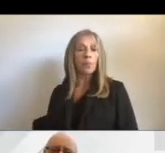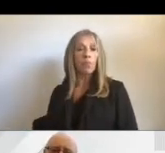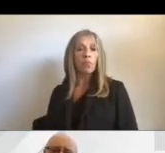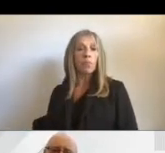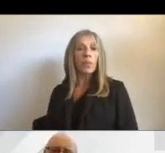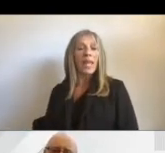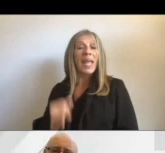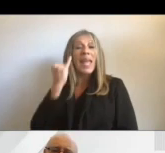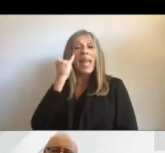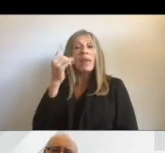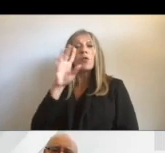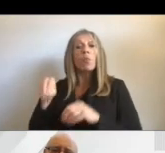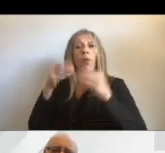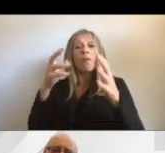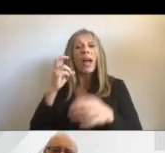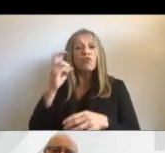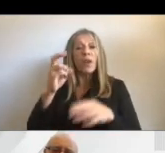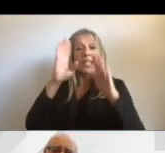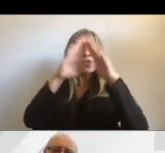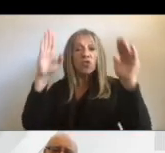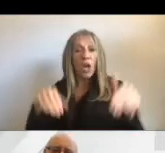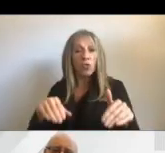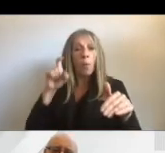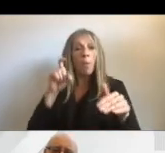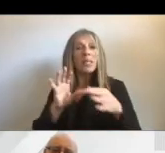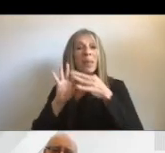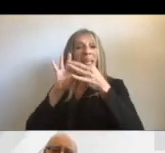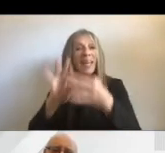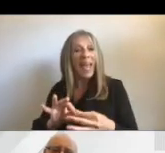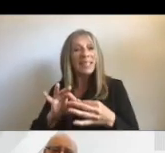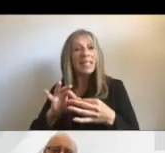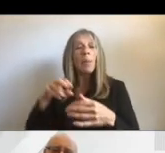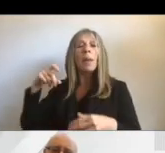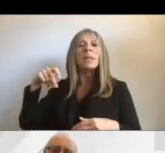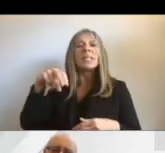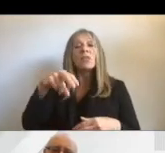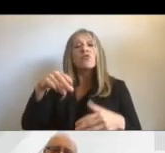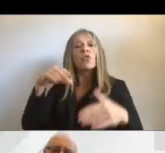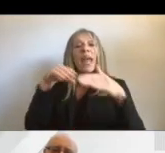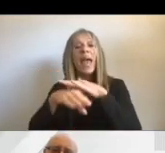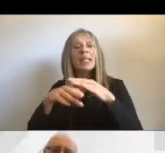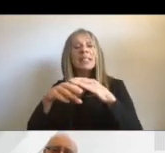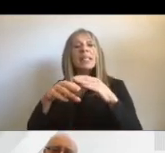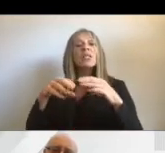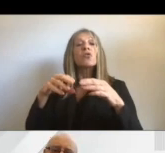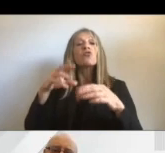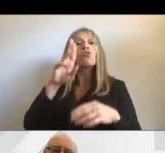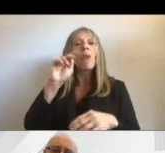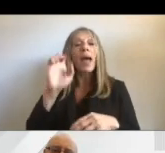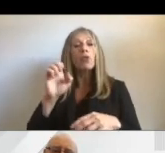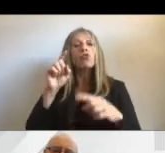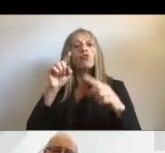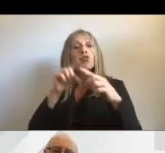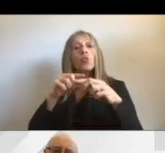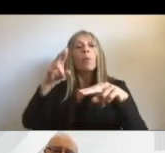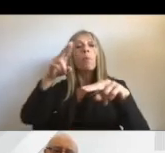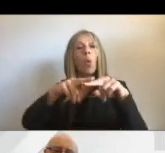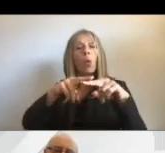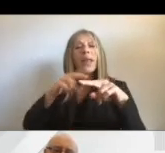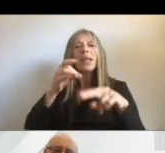If information on intersection signalization or geometry is also given, it must follow the intersection